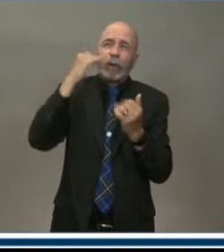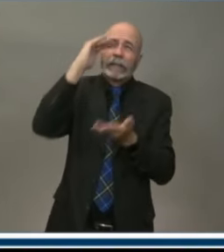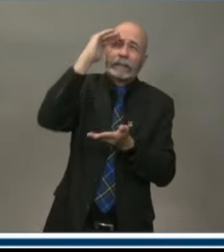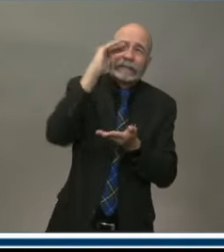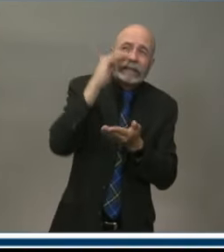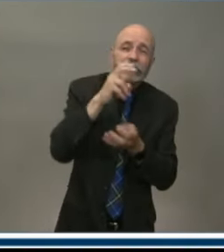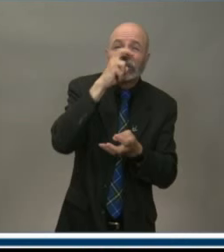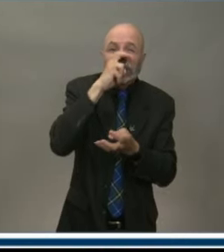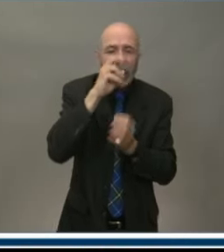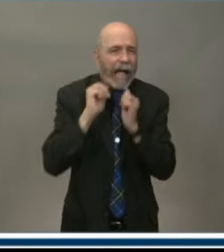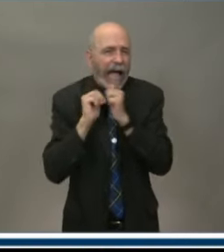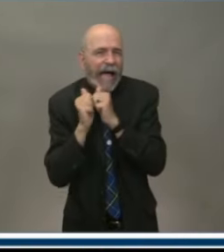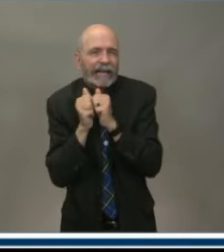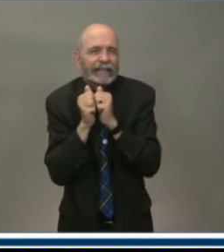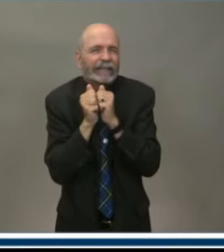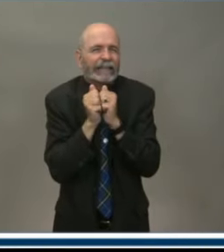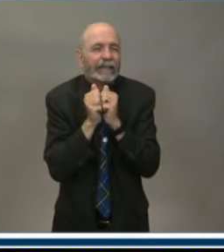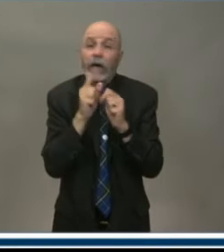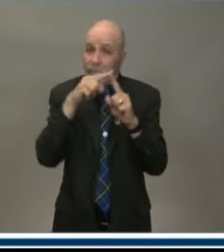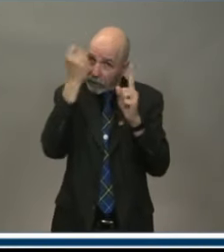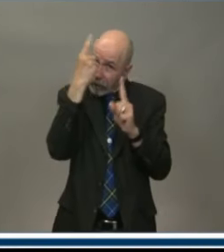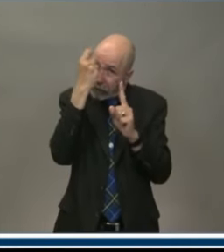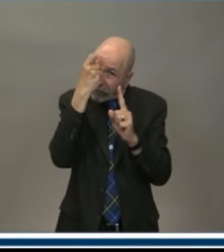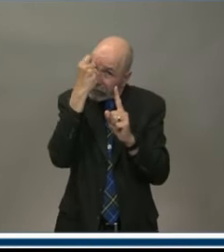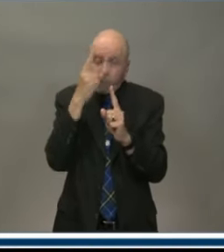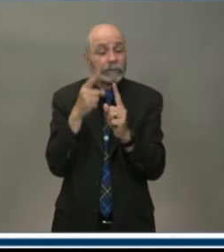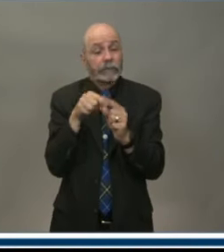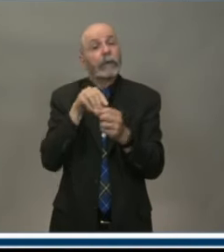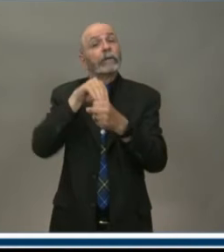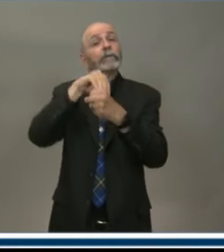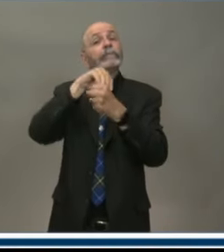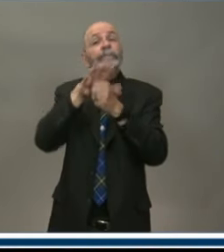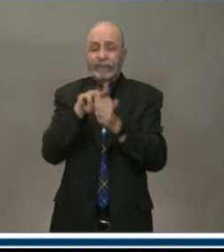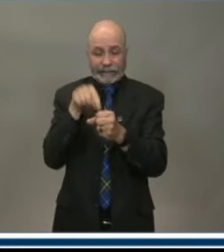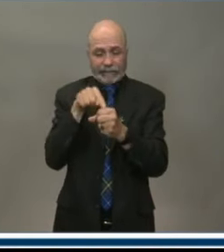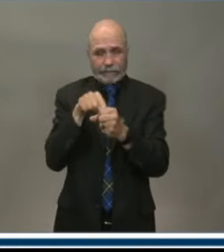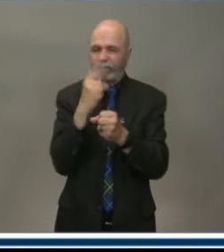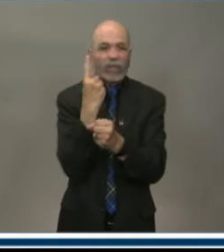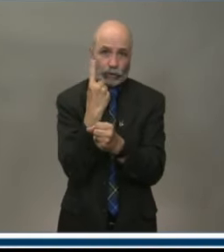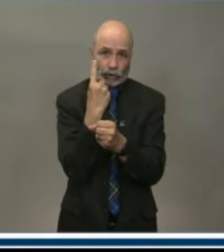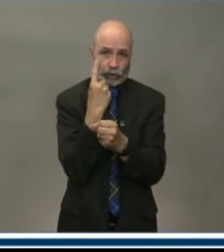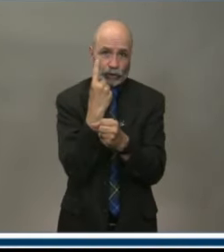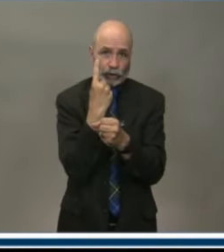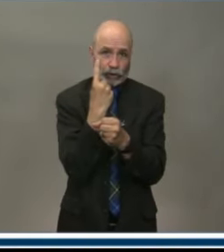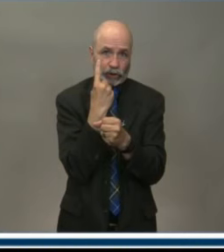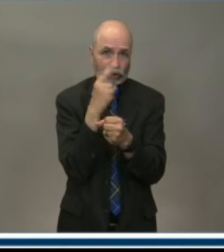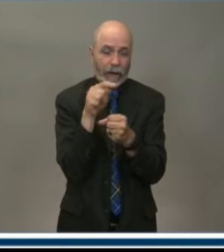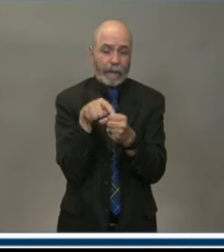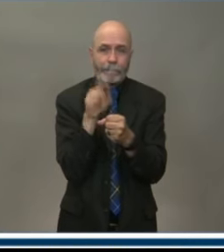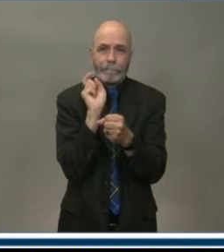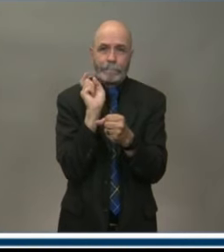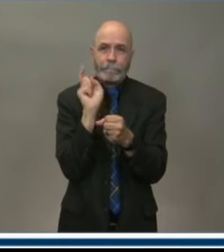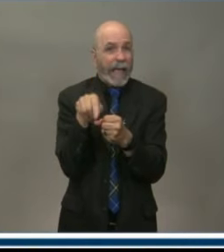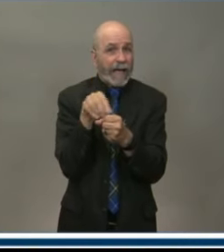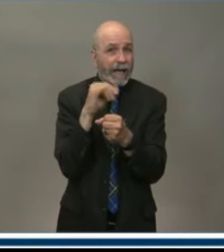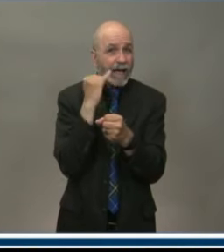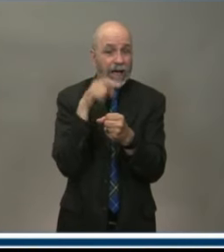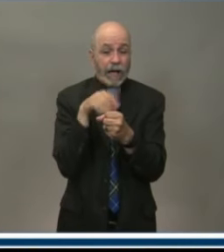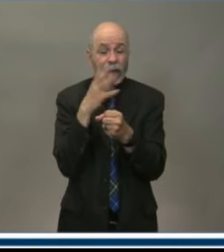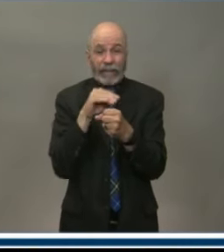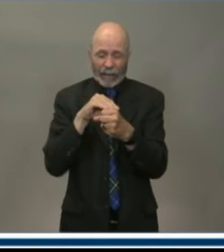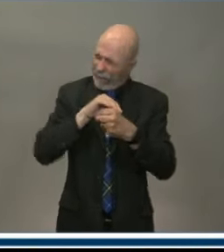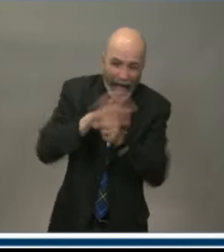driven by the epidemiology, and that epidemiology may change. So we have to continue to have a plan, but